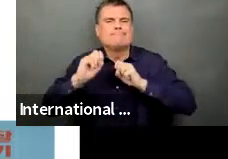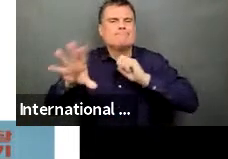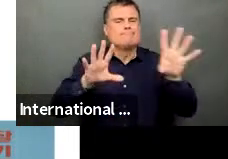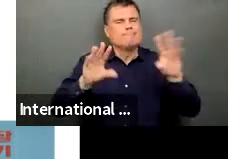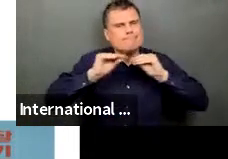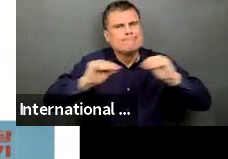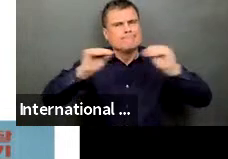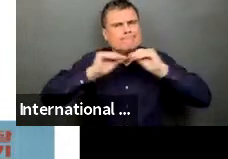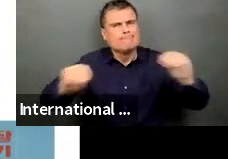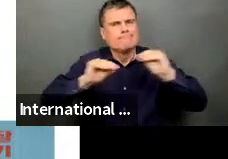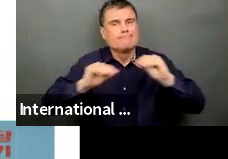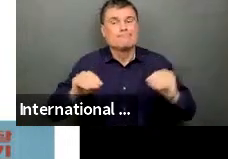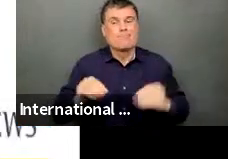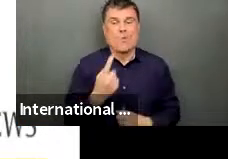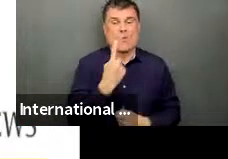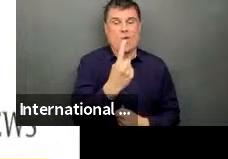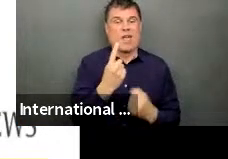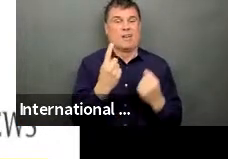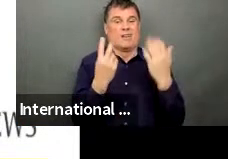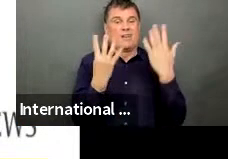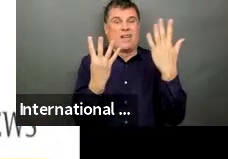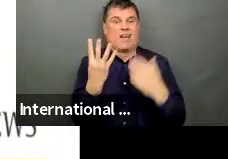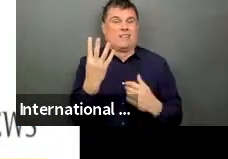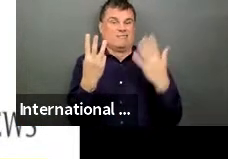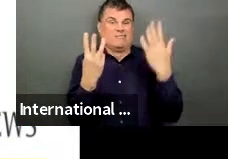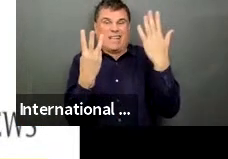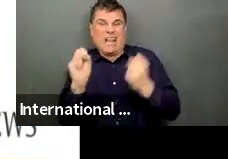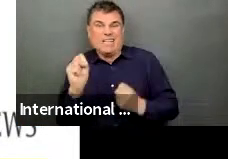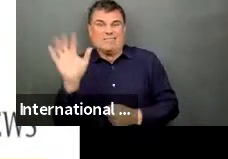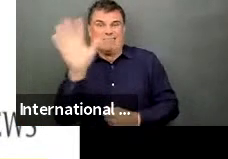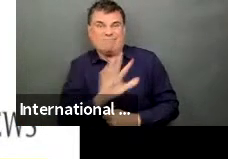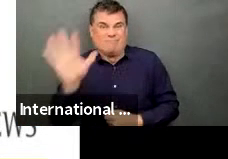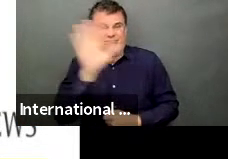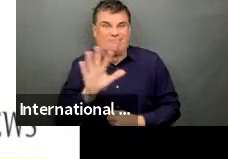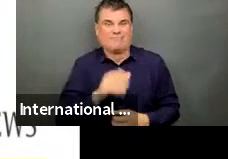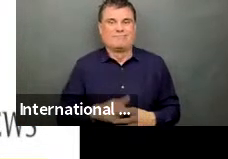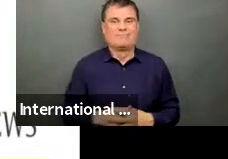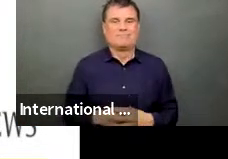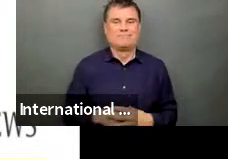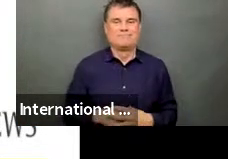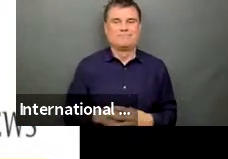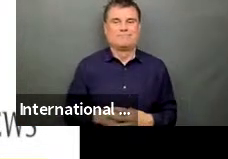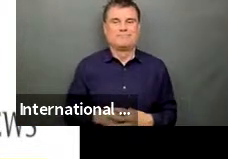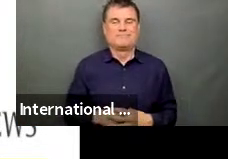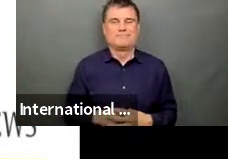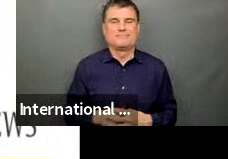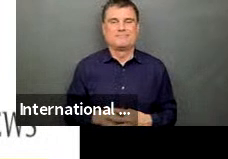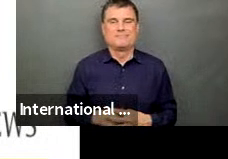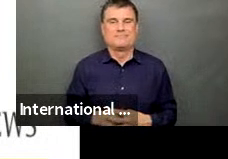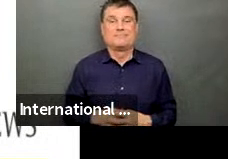1990s. Next slide, please. This picture